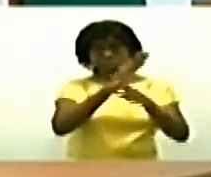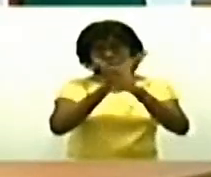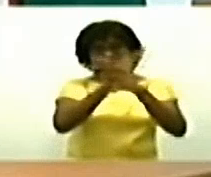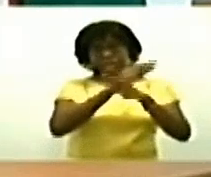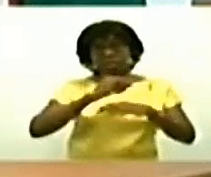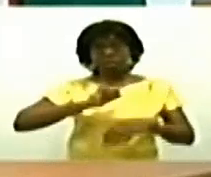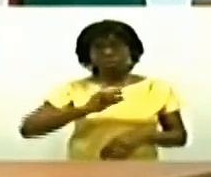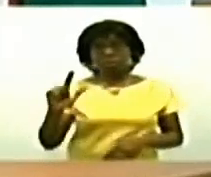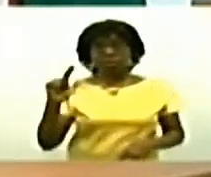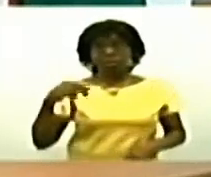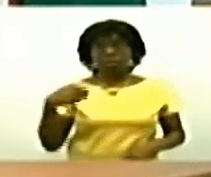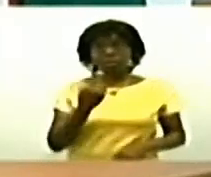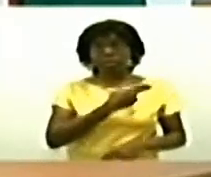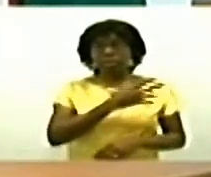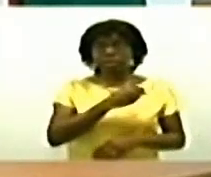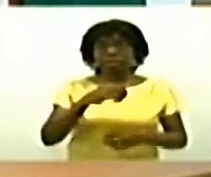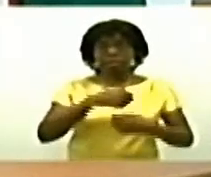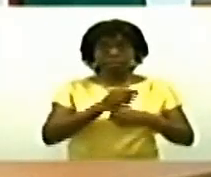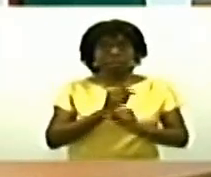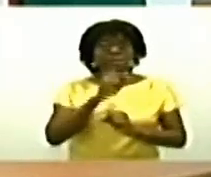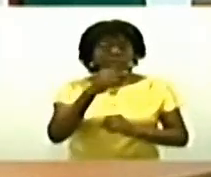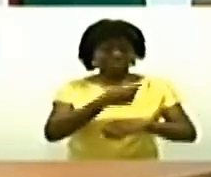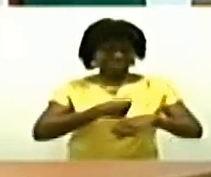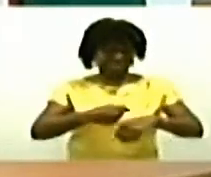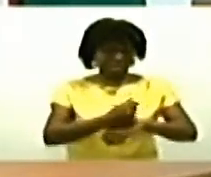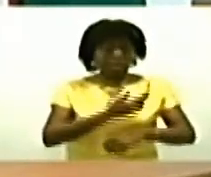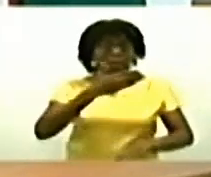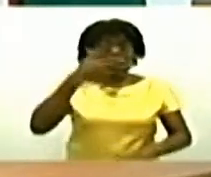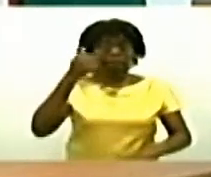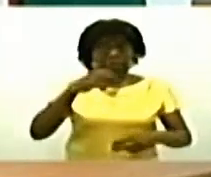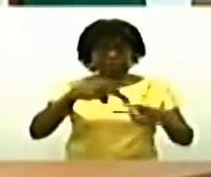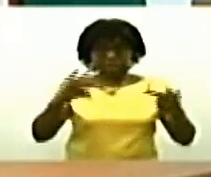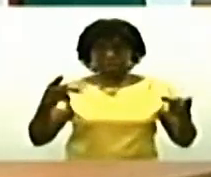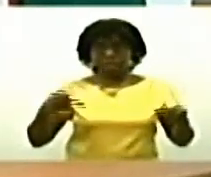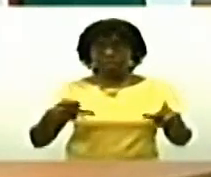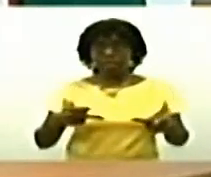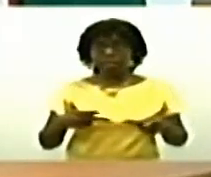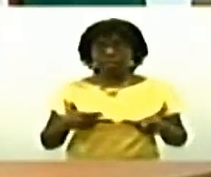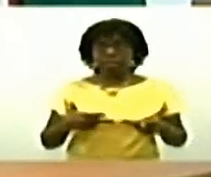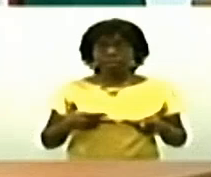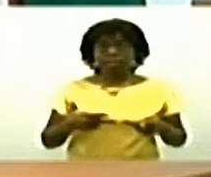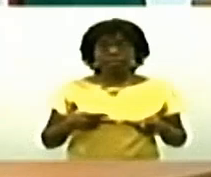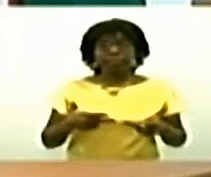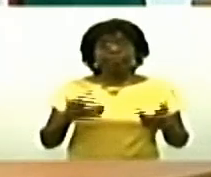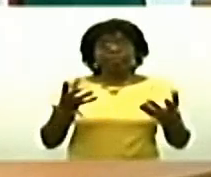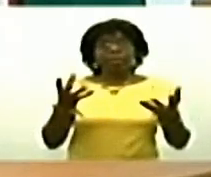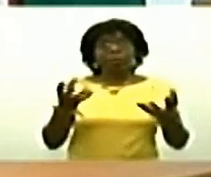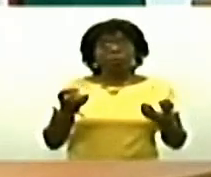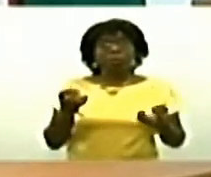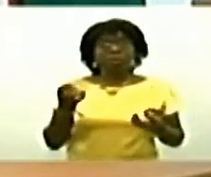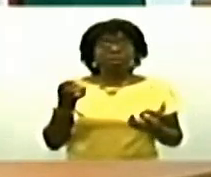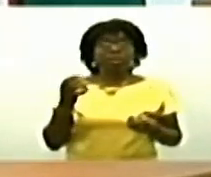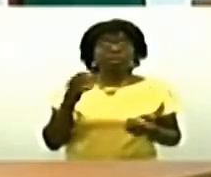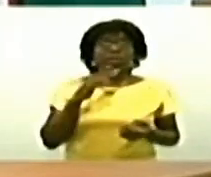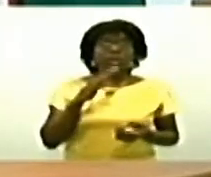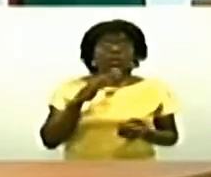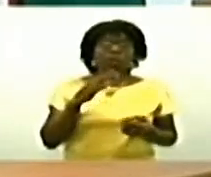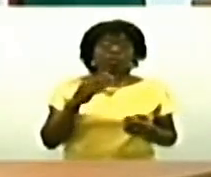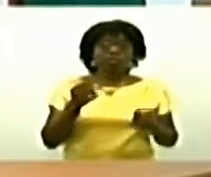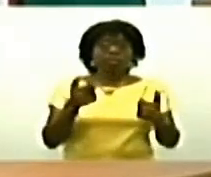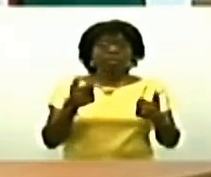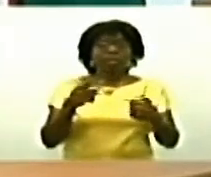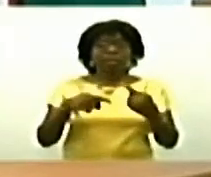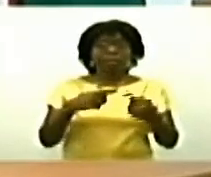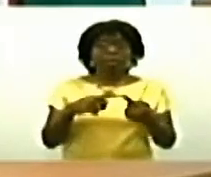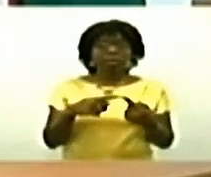sure that Grenada is a better place. I want to touch very briefly